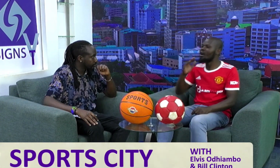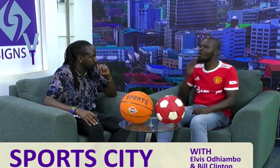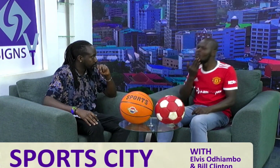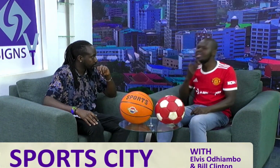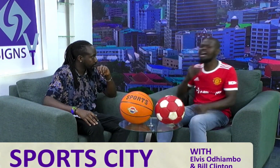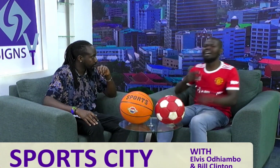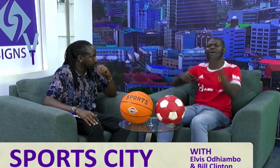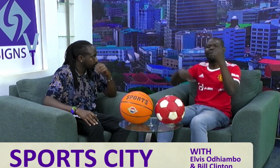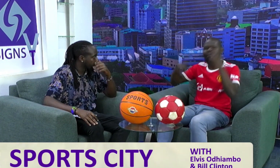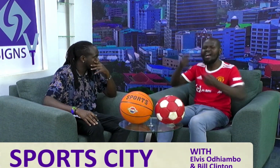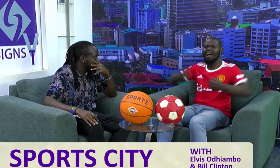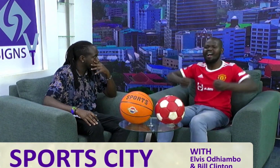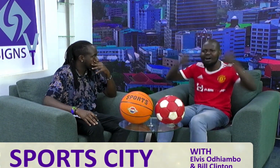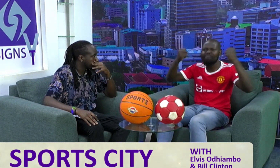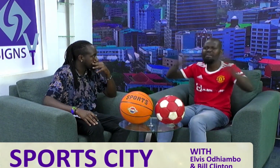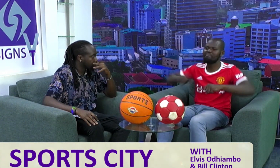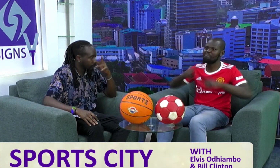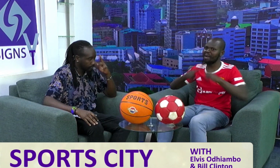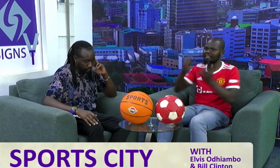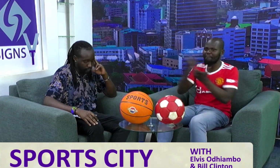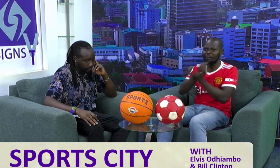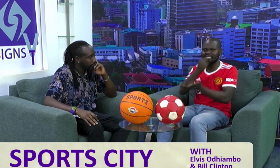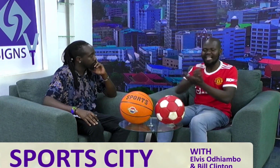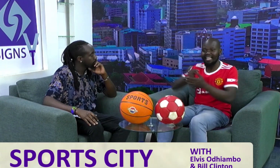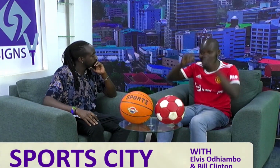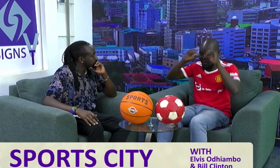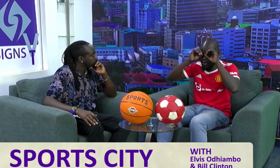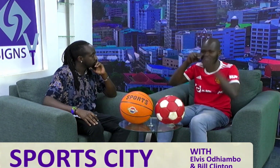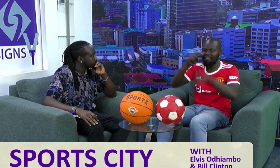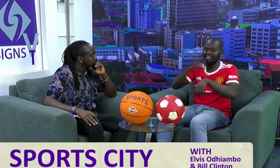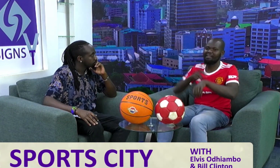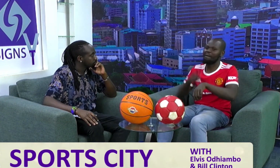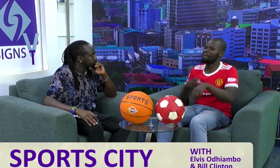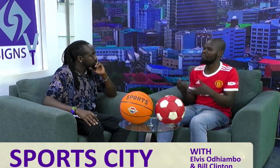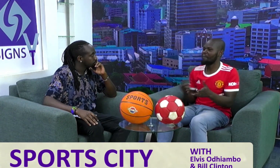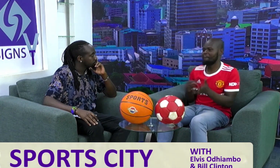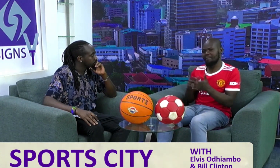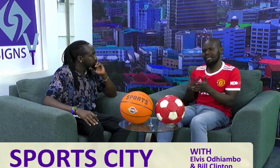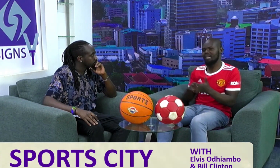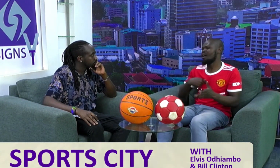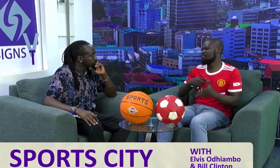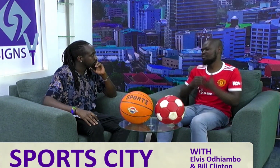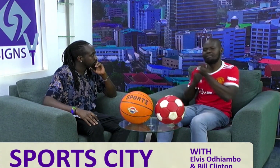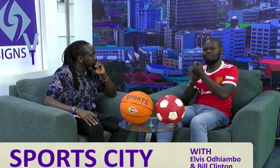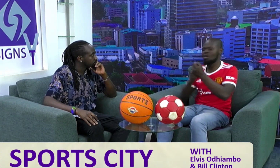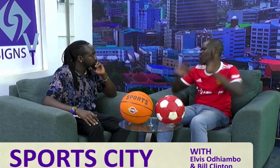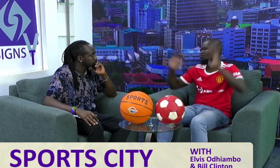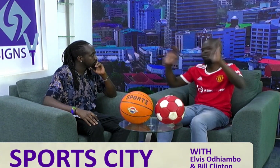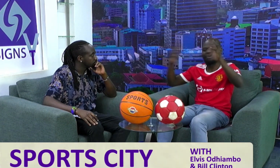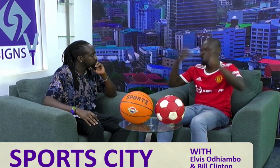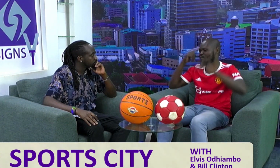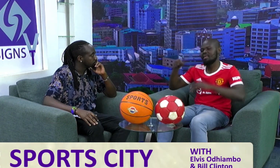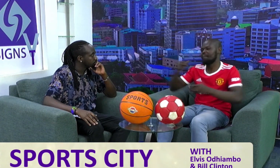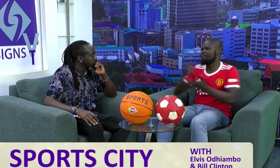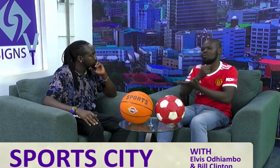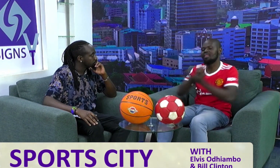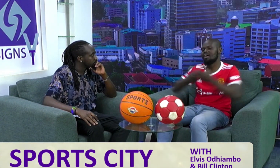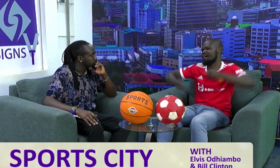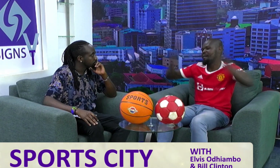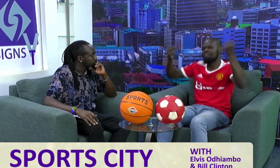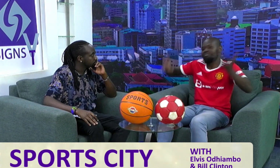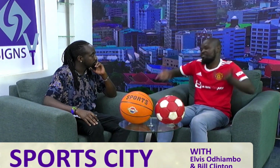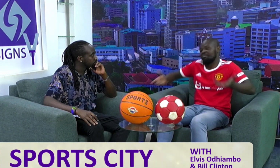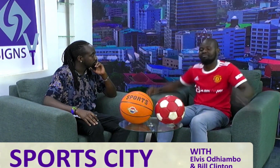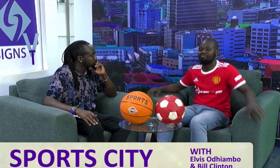Gor Mahia and Tusker FC, they have really taken the cups, but this time, Posta Rangers,